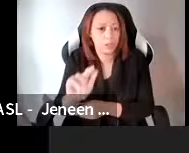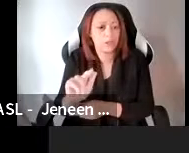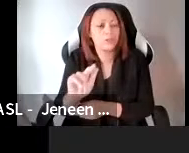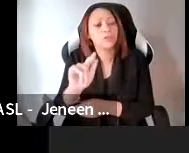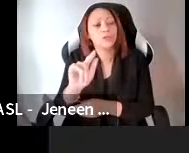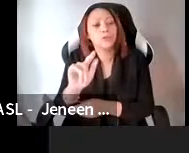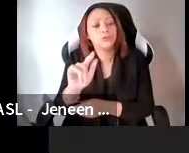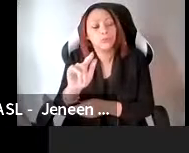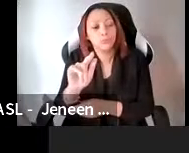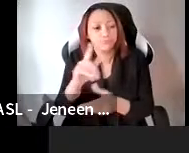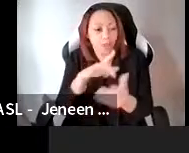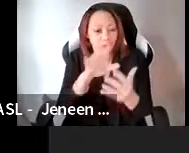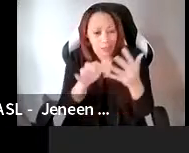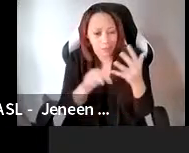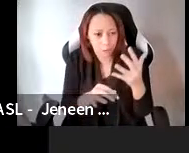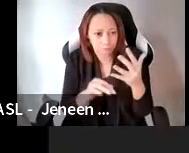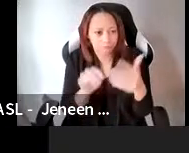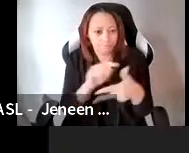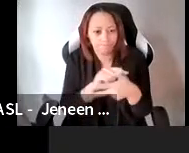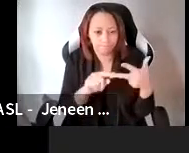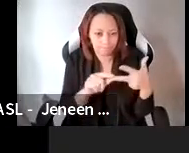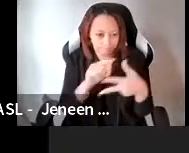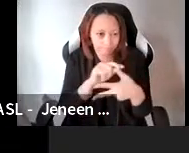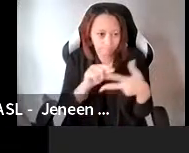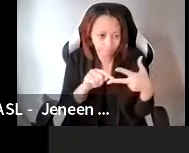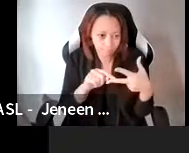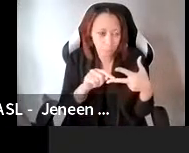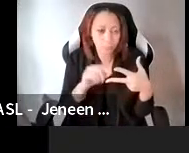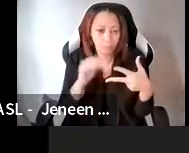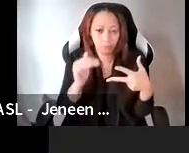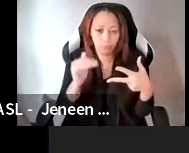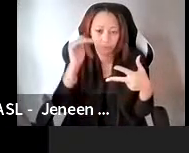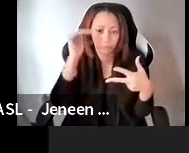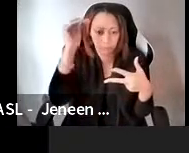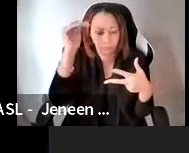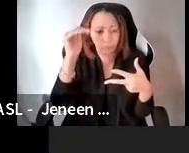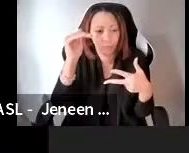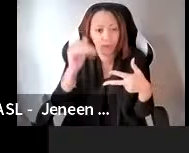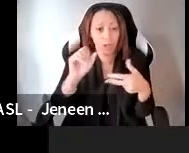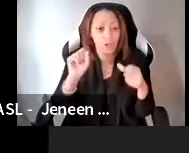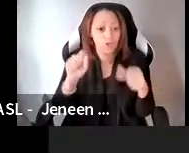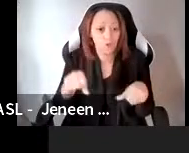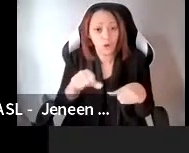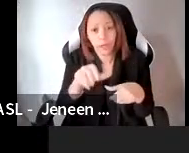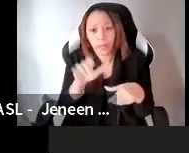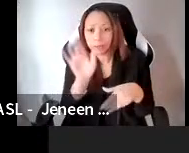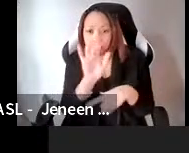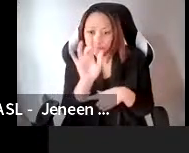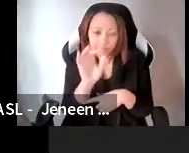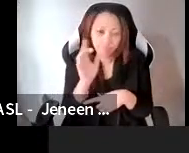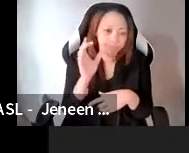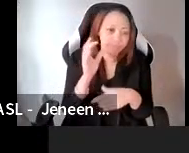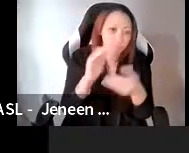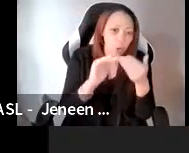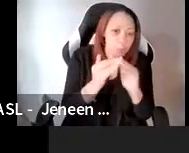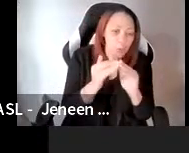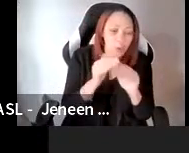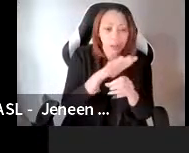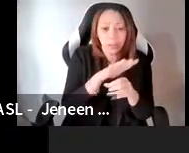selecting between 3 levels of geography. So as you can see here, you can toggle between community